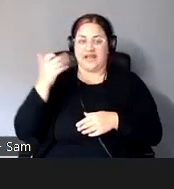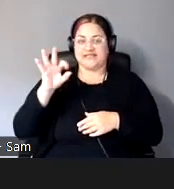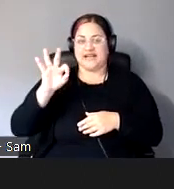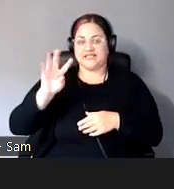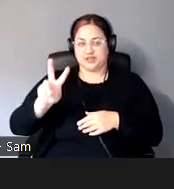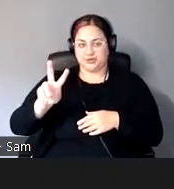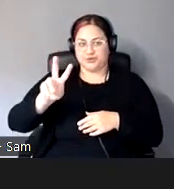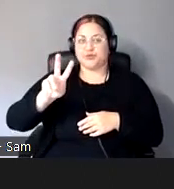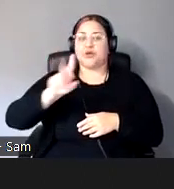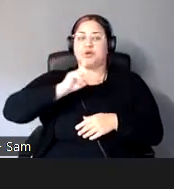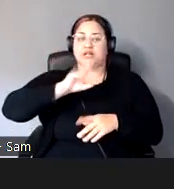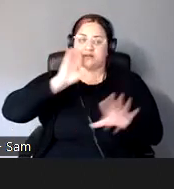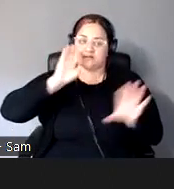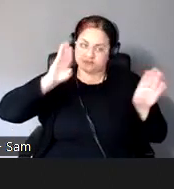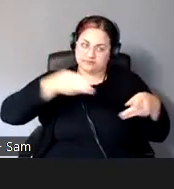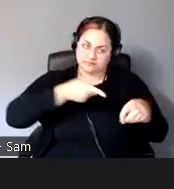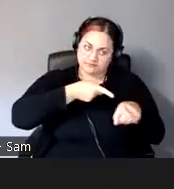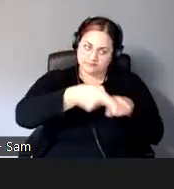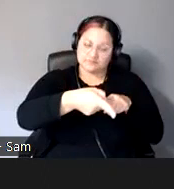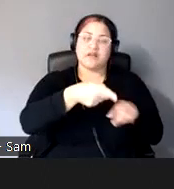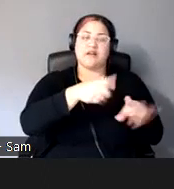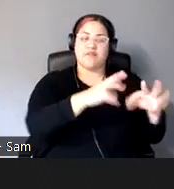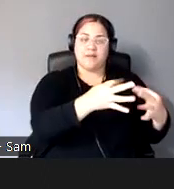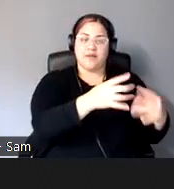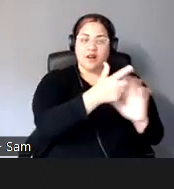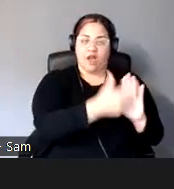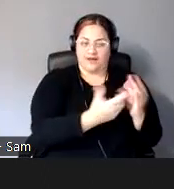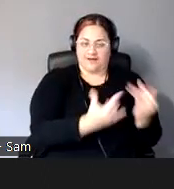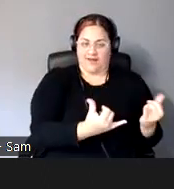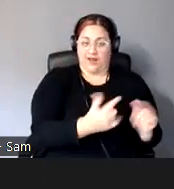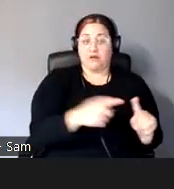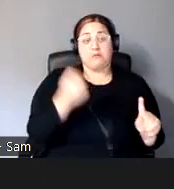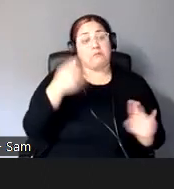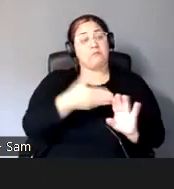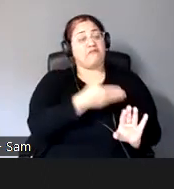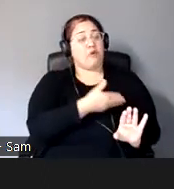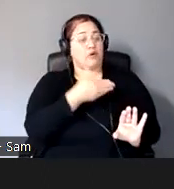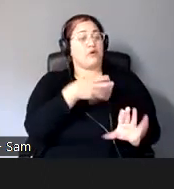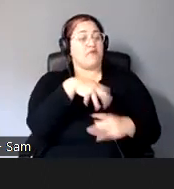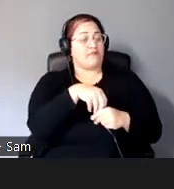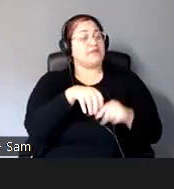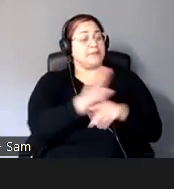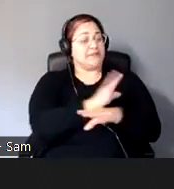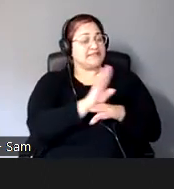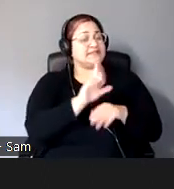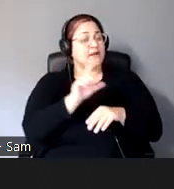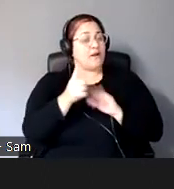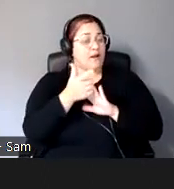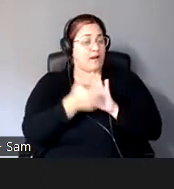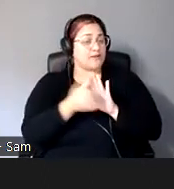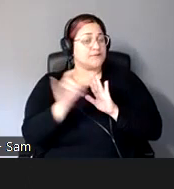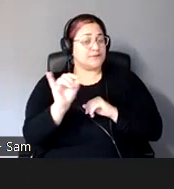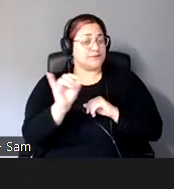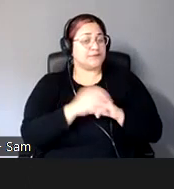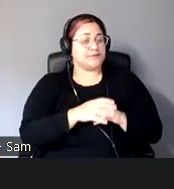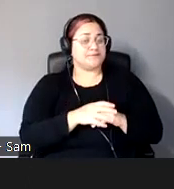corporate commercial law, and he was also appointed to the Dispute Resolution Office panel in Newmarket,